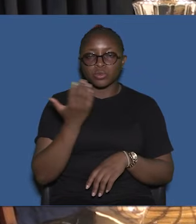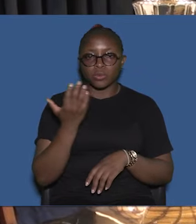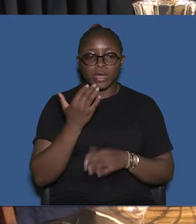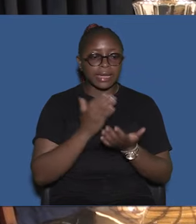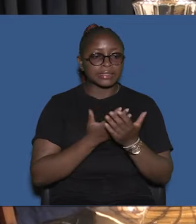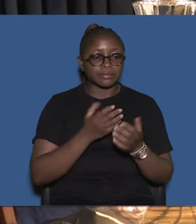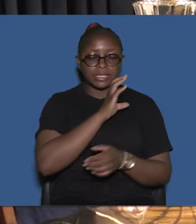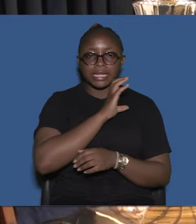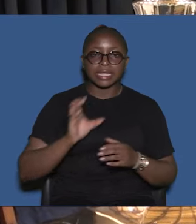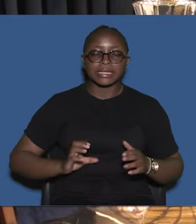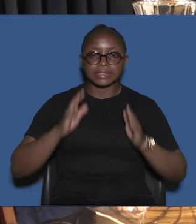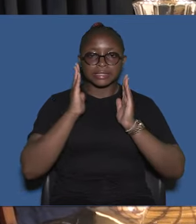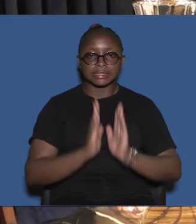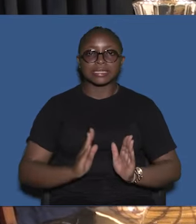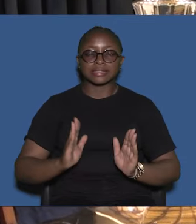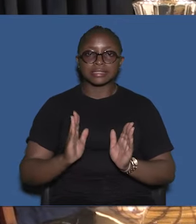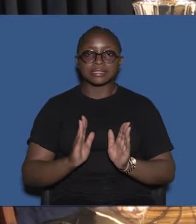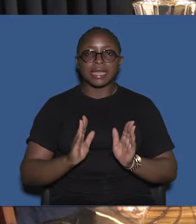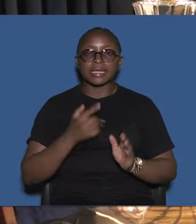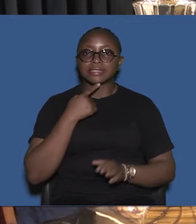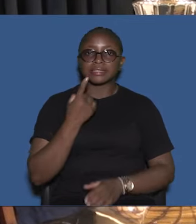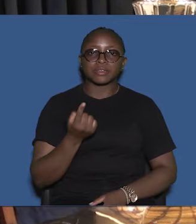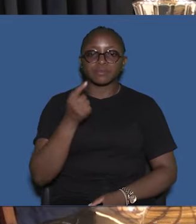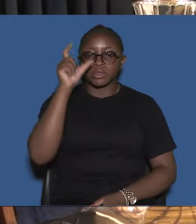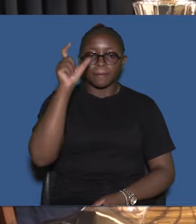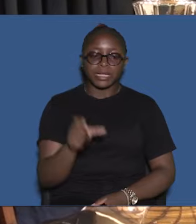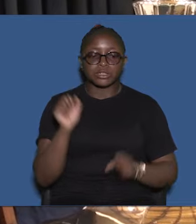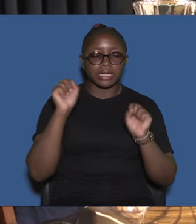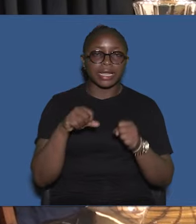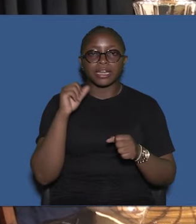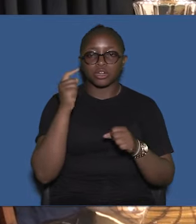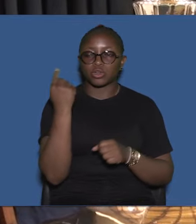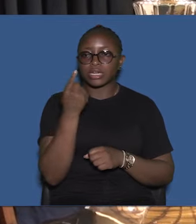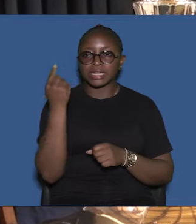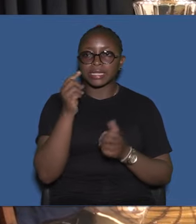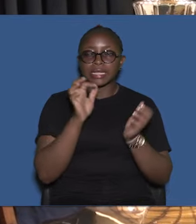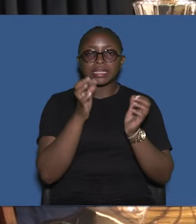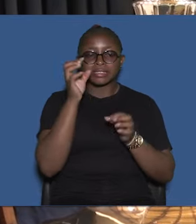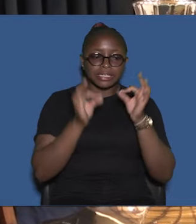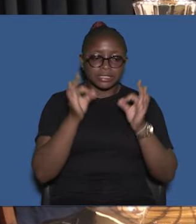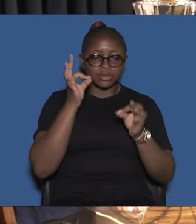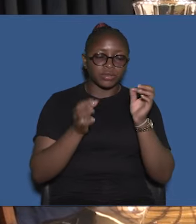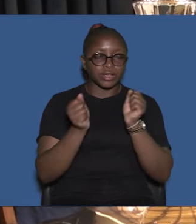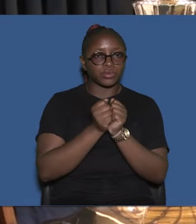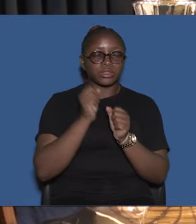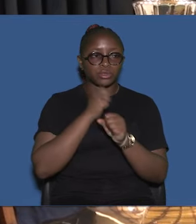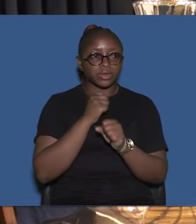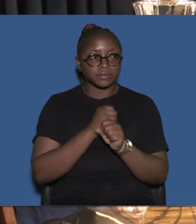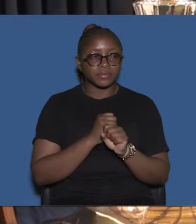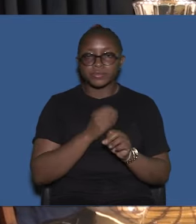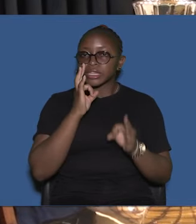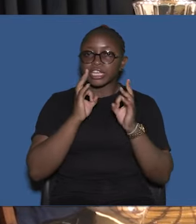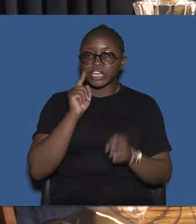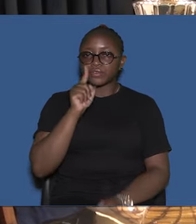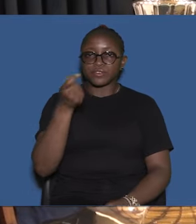only be justified by works. So in case you do not understand or you have forgotten